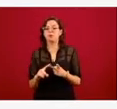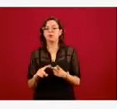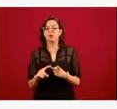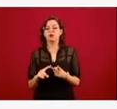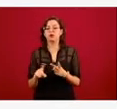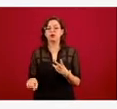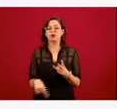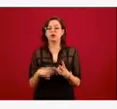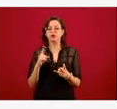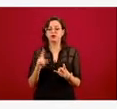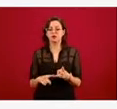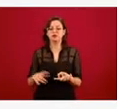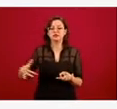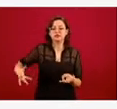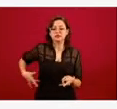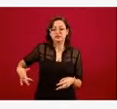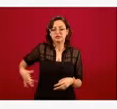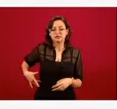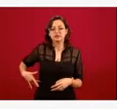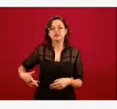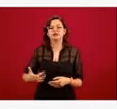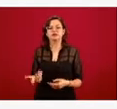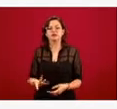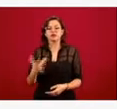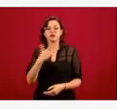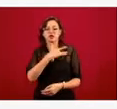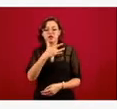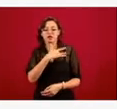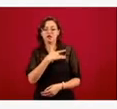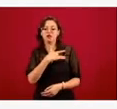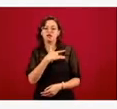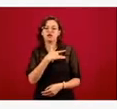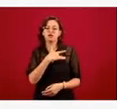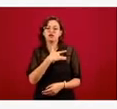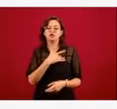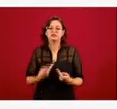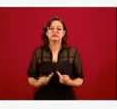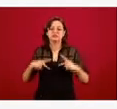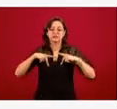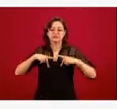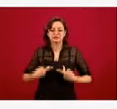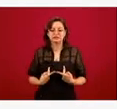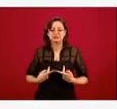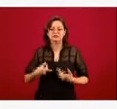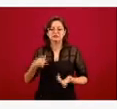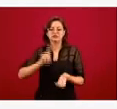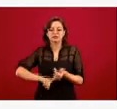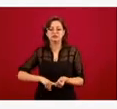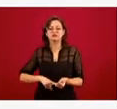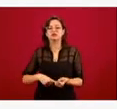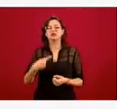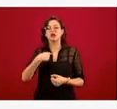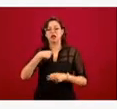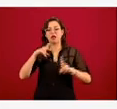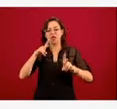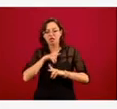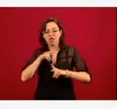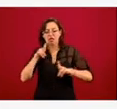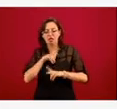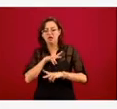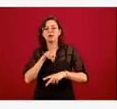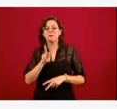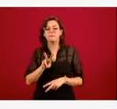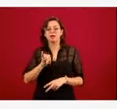probability of dying because of COVID-19. Of course, the leading three continue to be hypertension, diabetes, and obesity, but we also